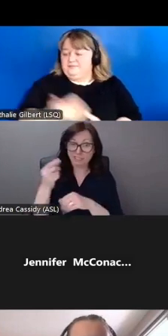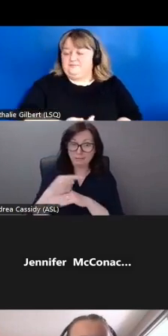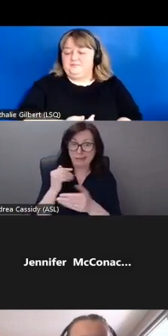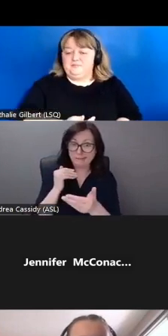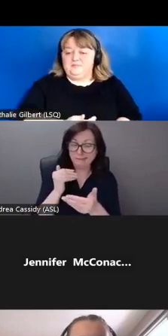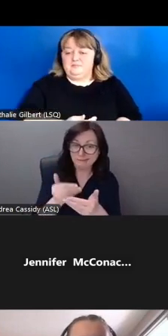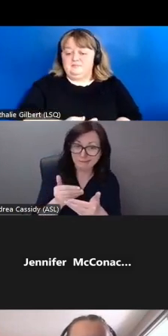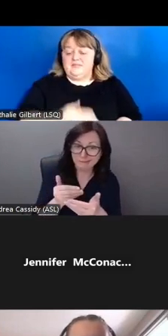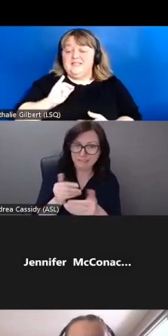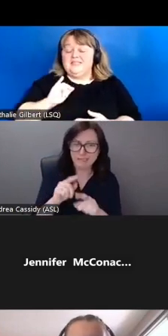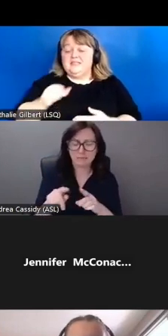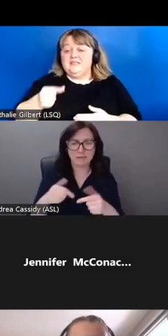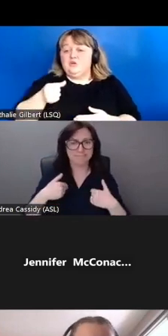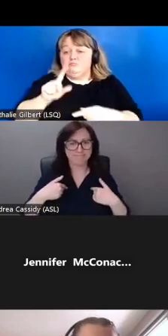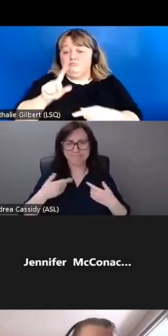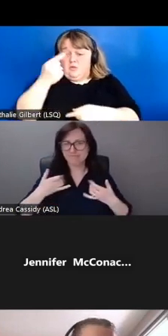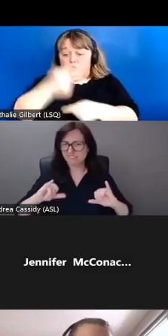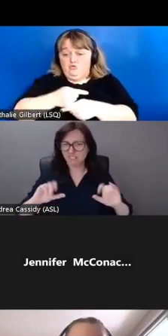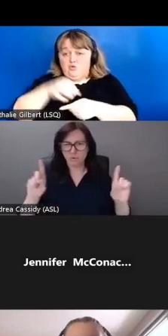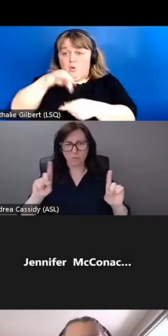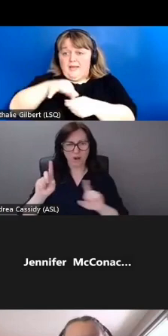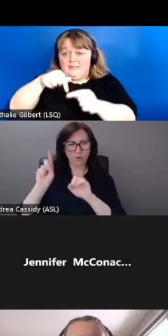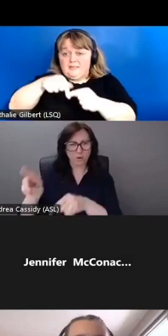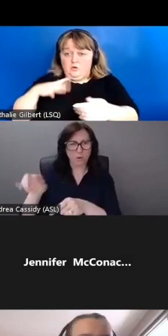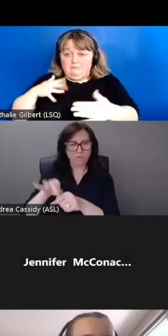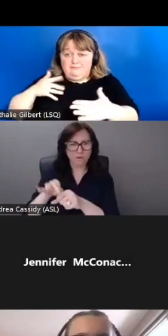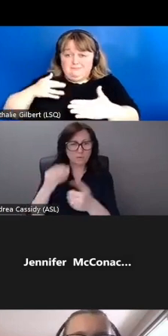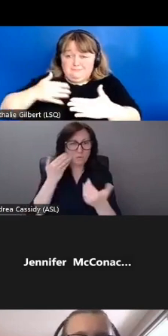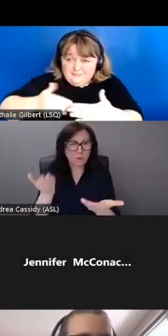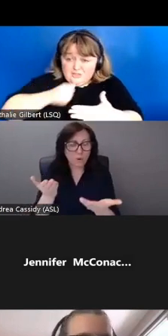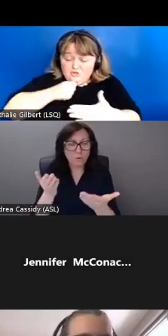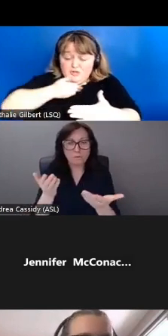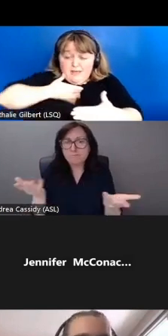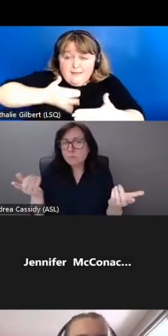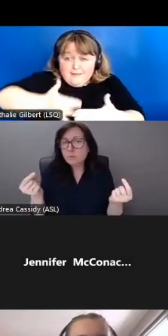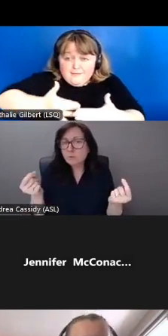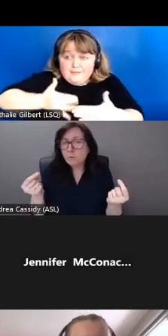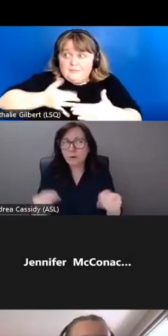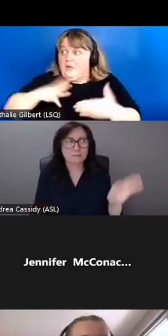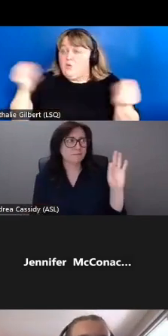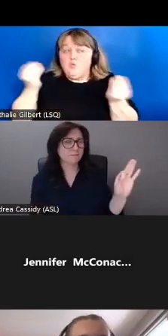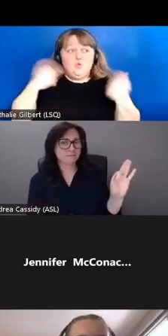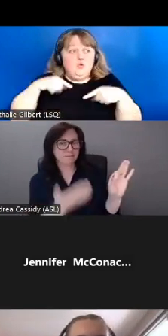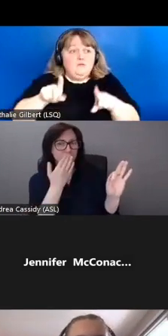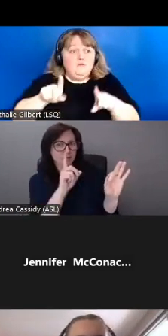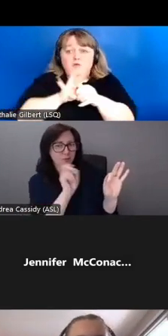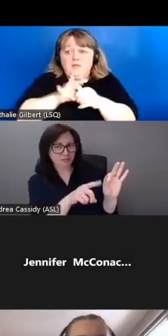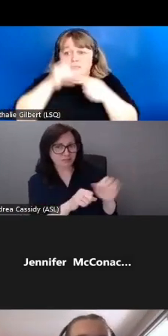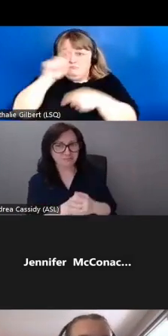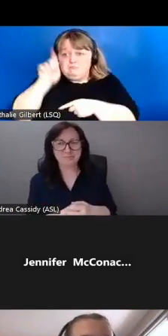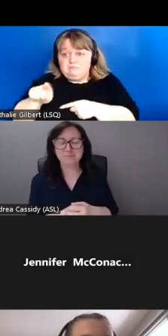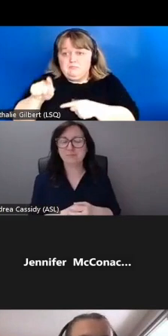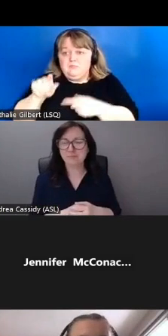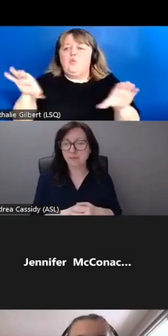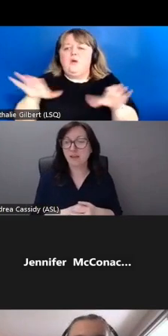we aren't sure where we can vote, what should we do? Good question. So if you